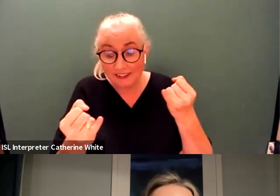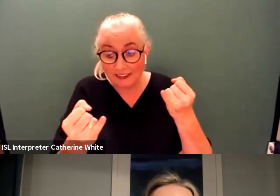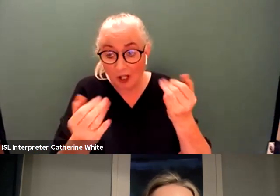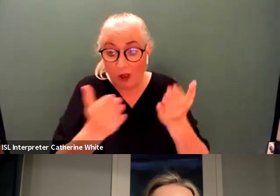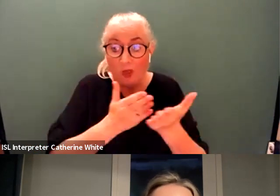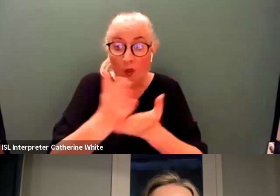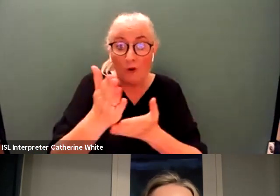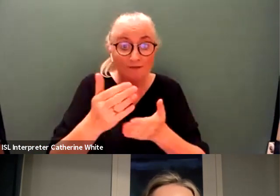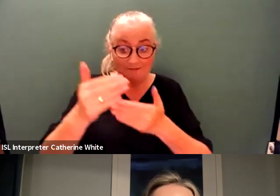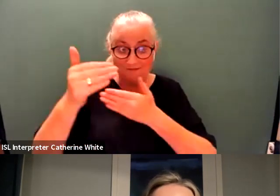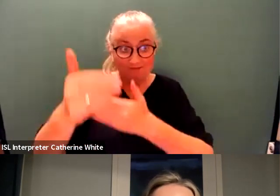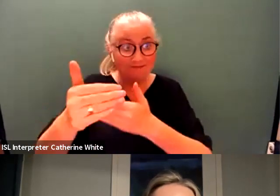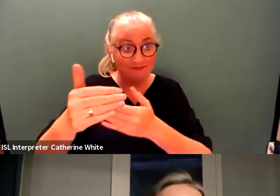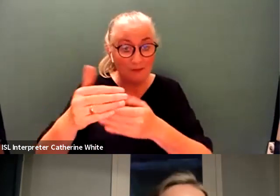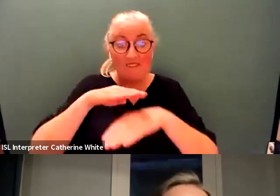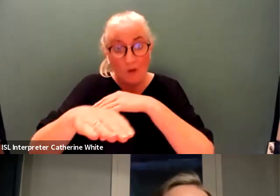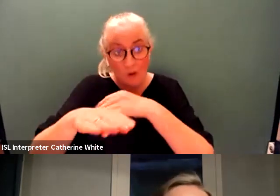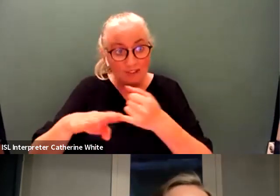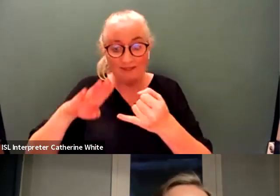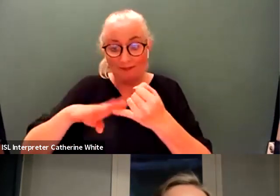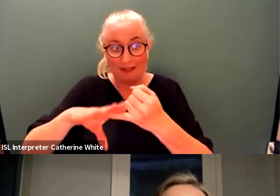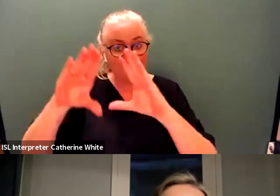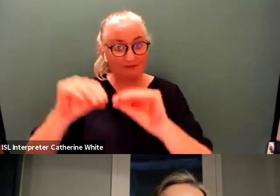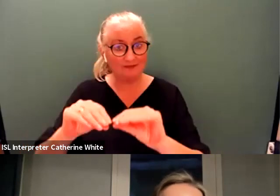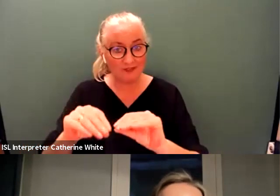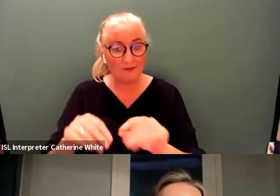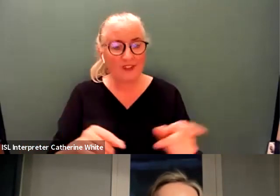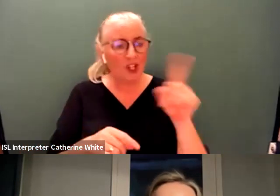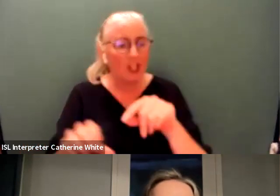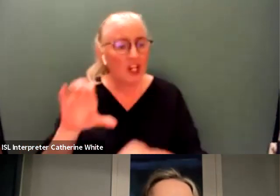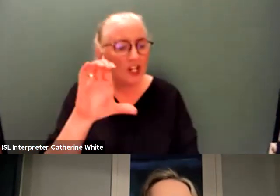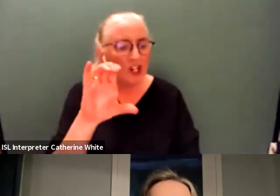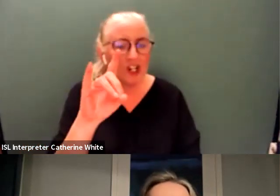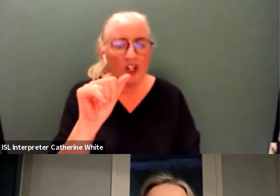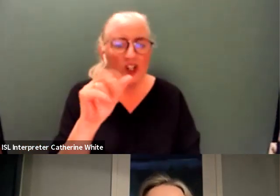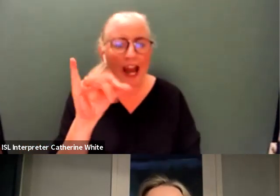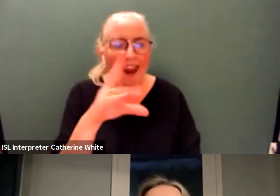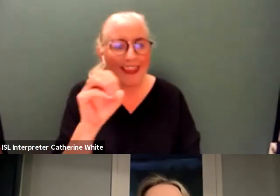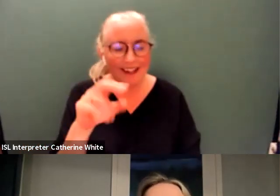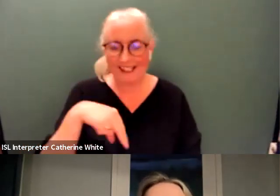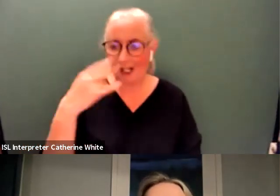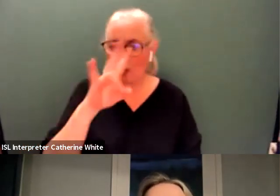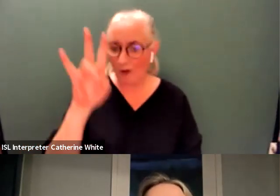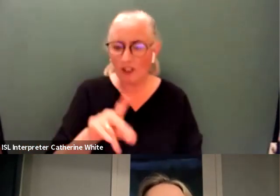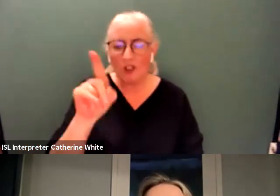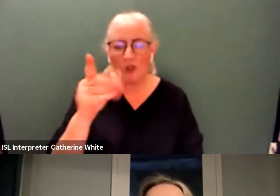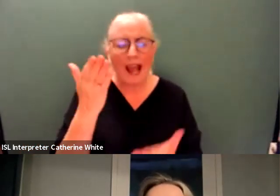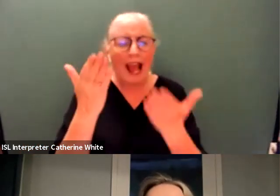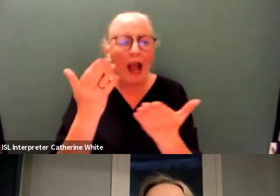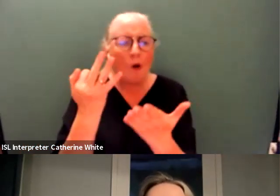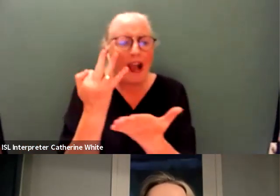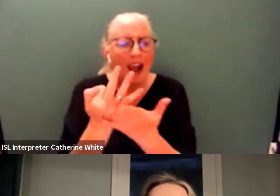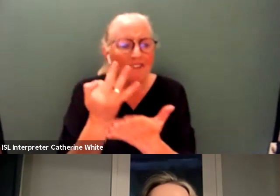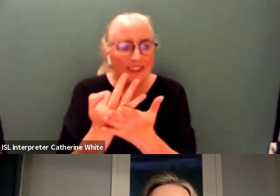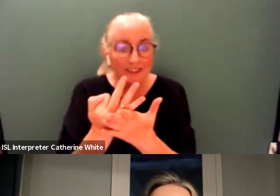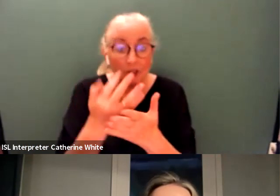of life. Okay, interesting. Thank you. Charlene, I think this next one is for you. So how often, once